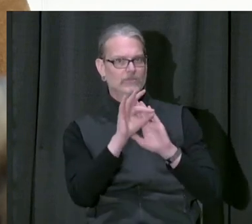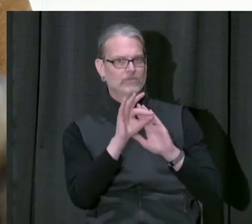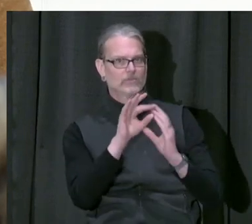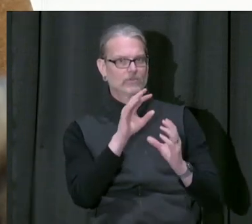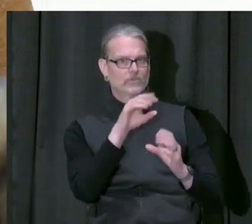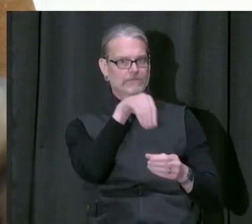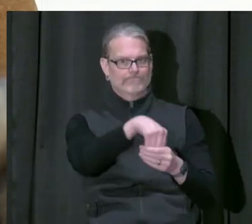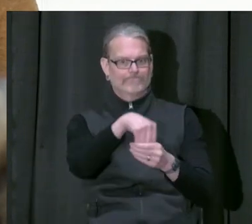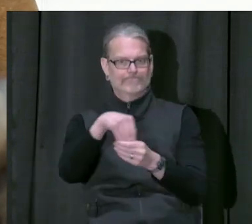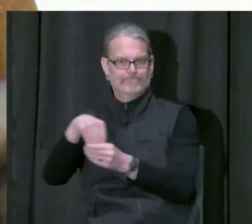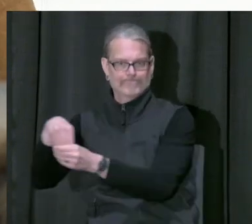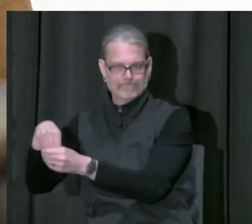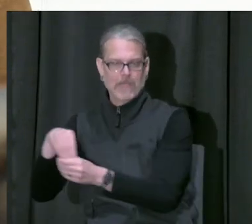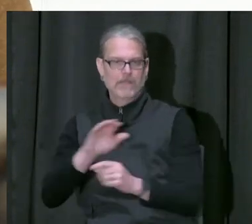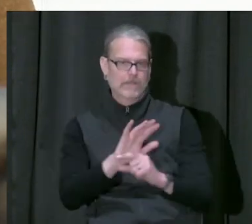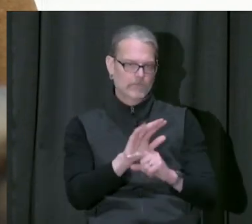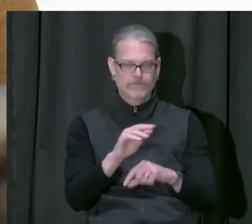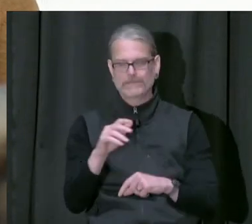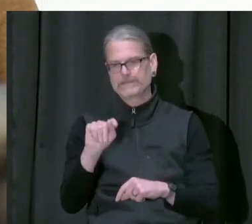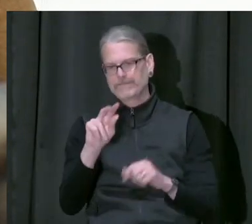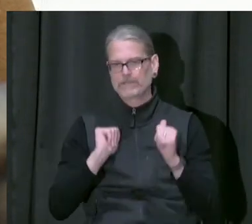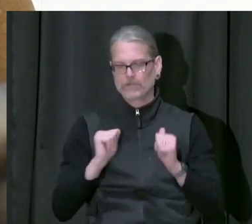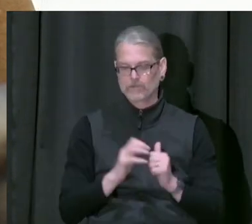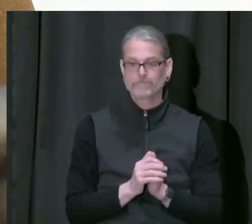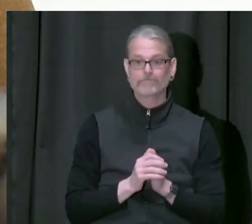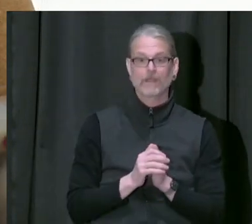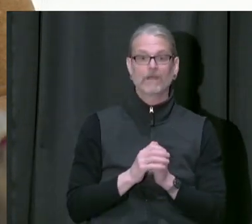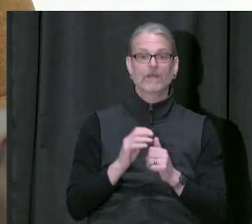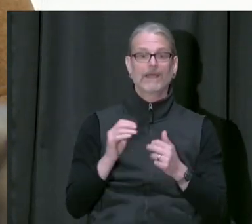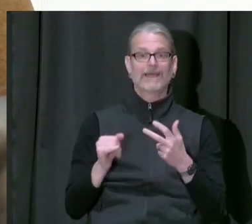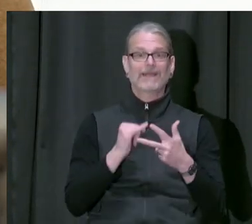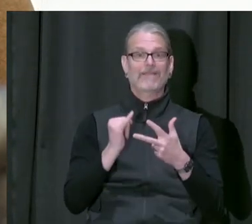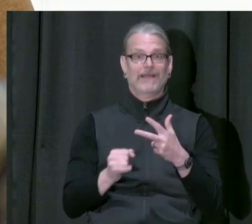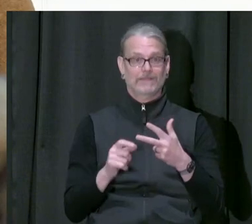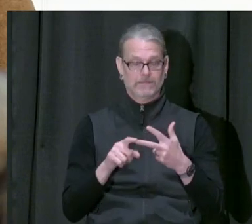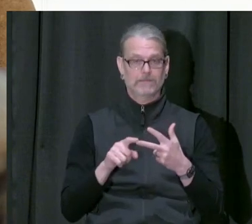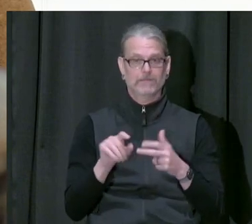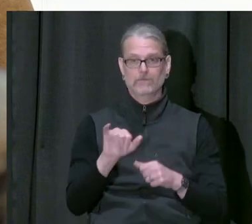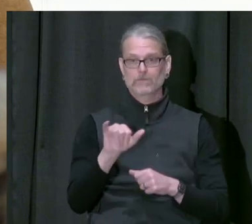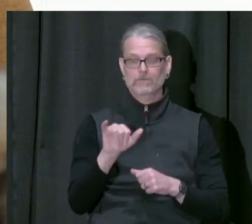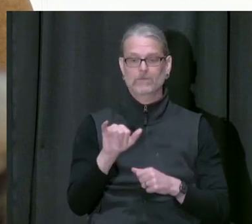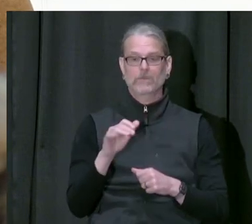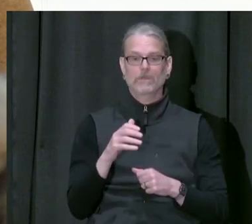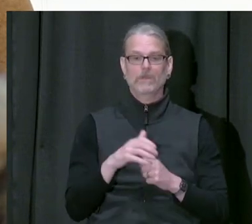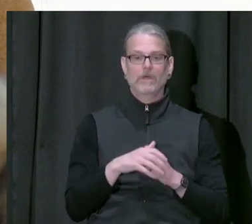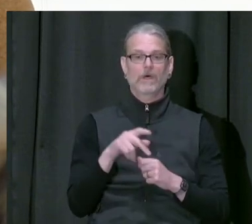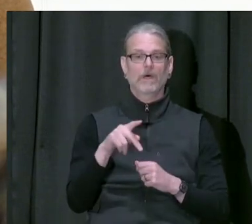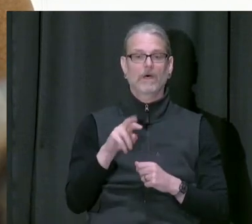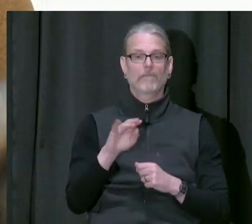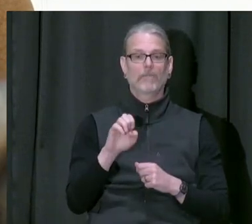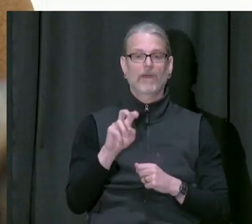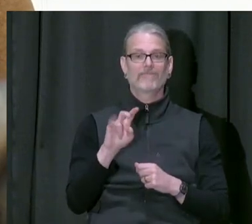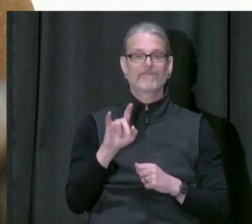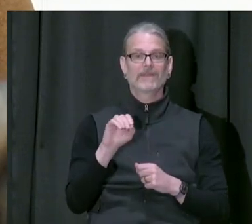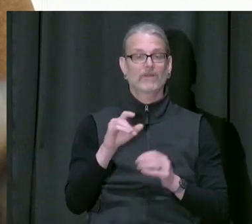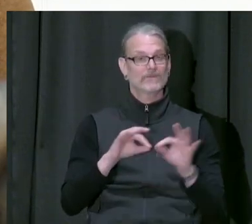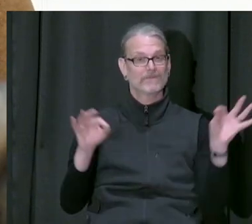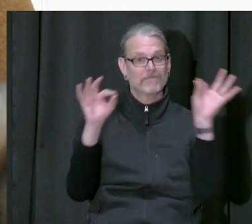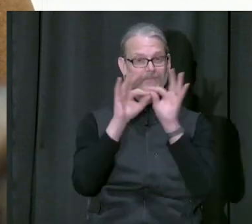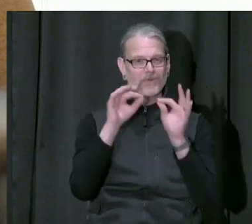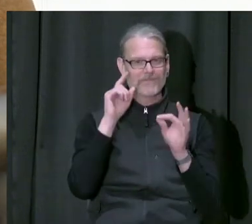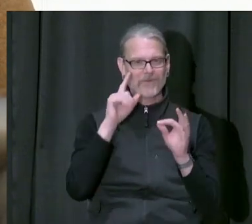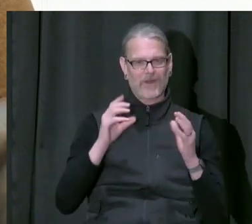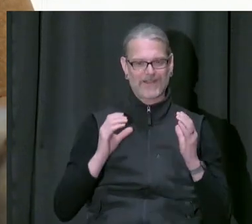available. And finally, and last thing that's also super important at Prime Video is to